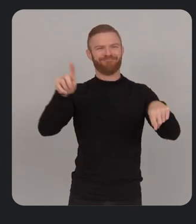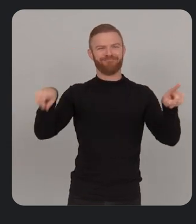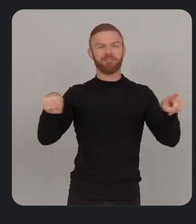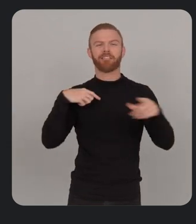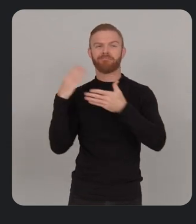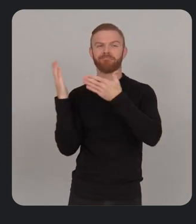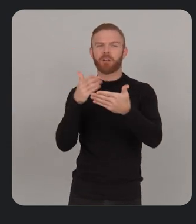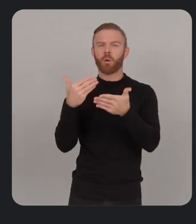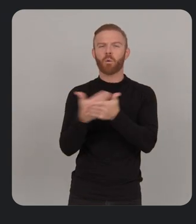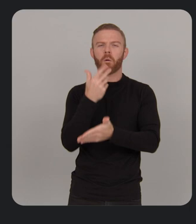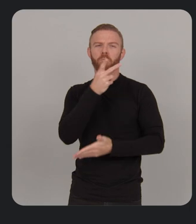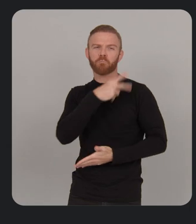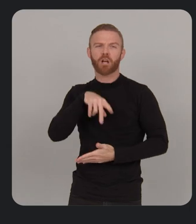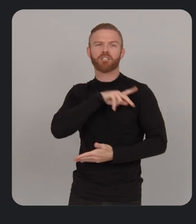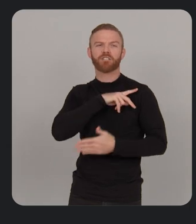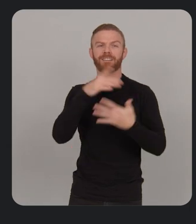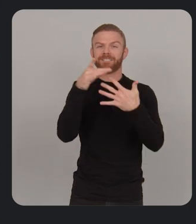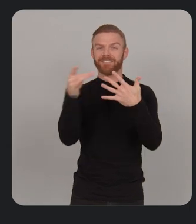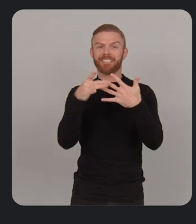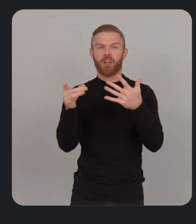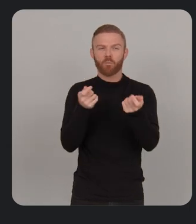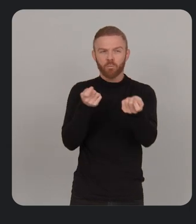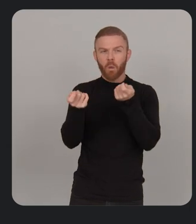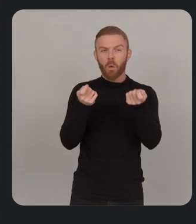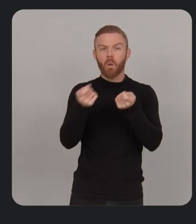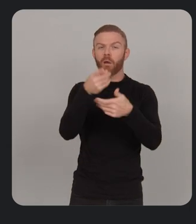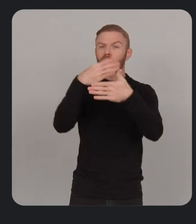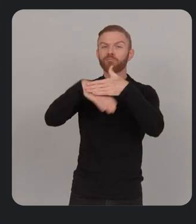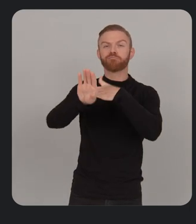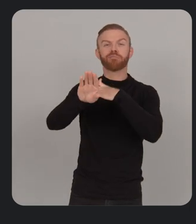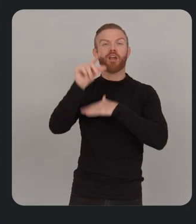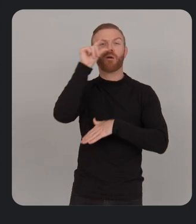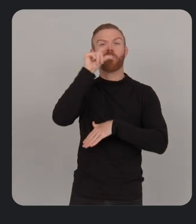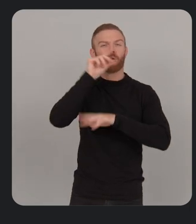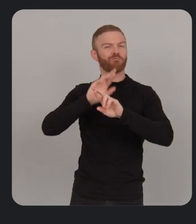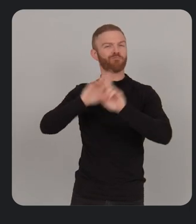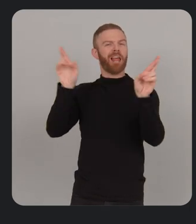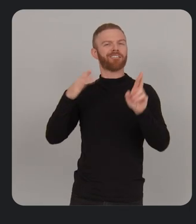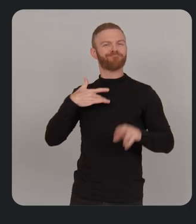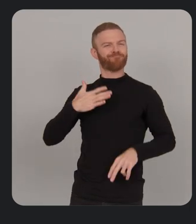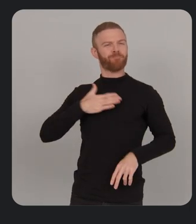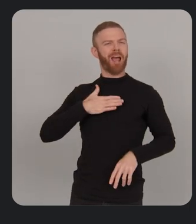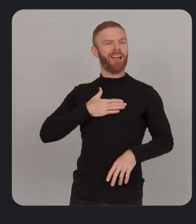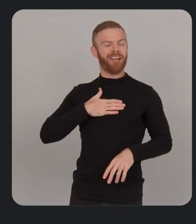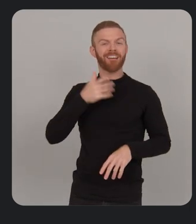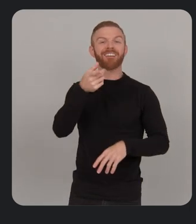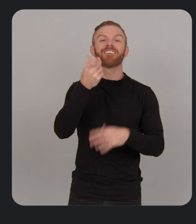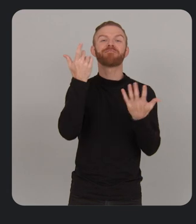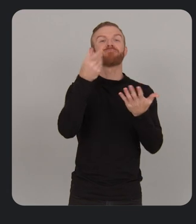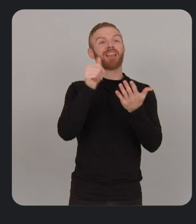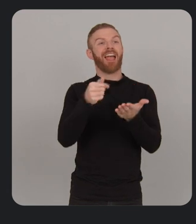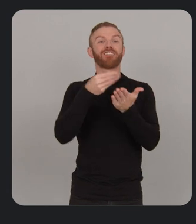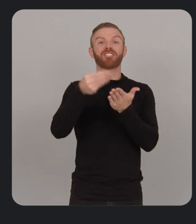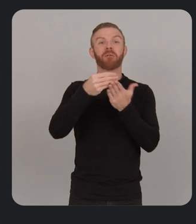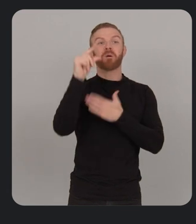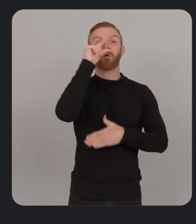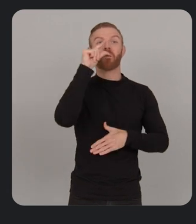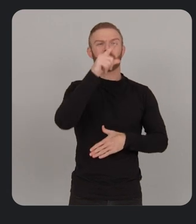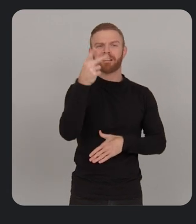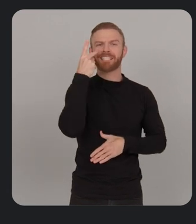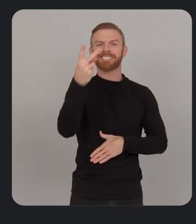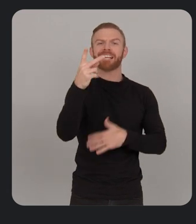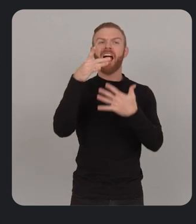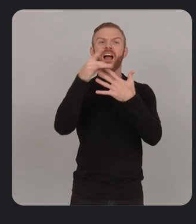you new personalization features and controls when you're logged into google so now when you shop with google you can see